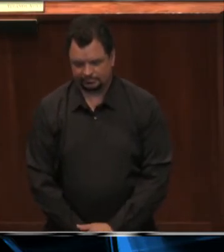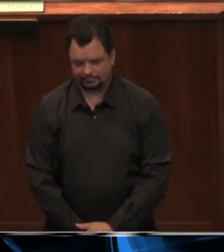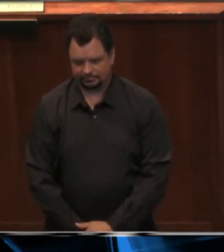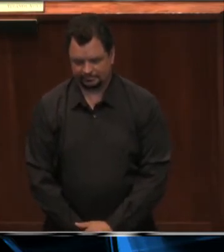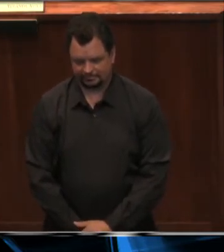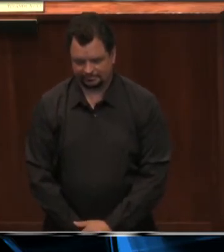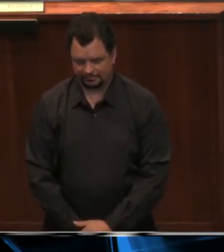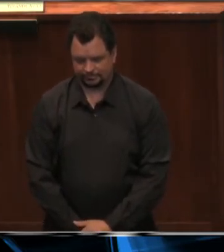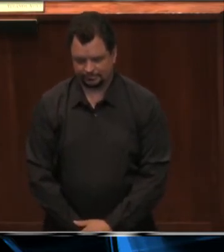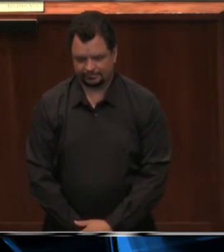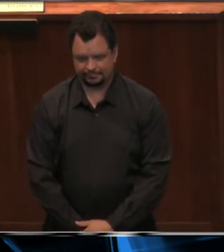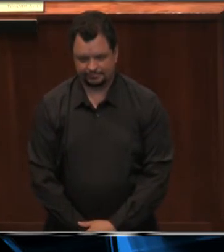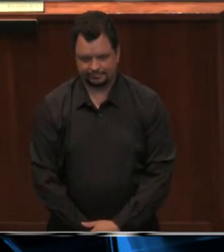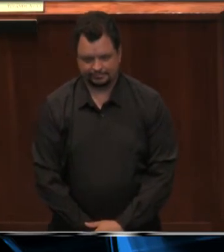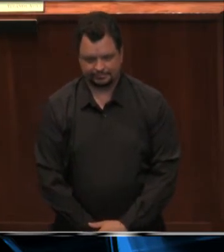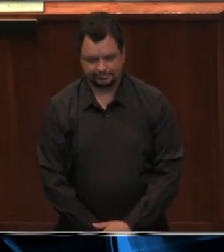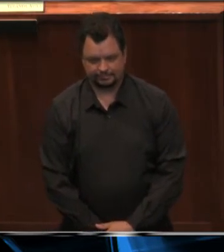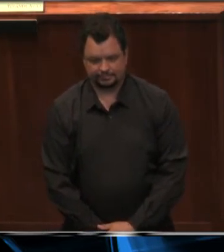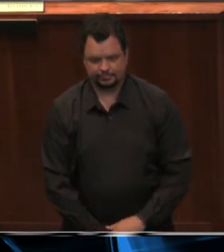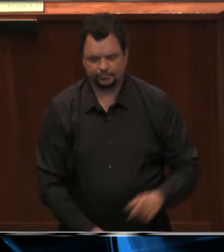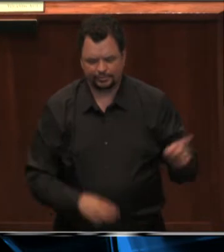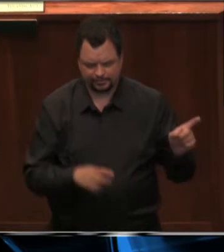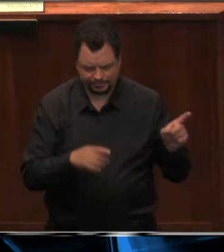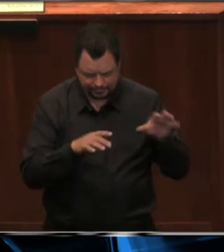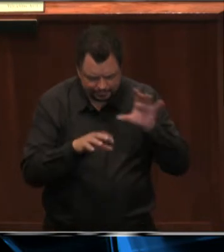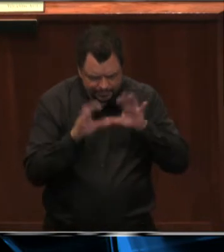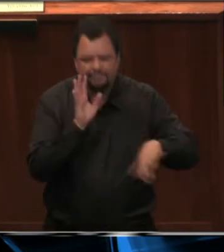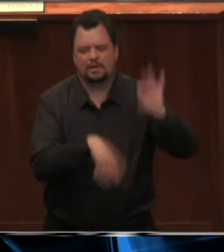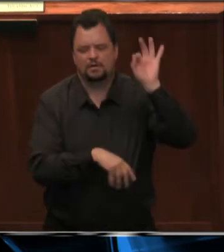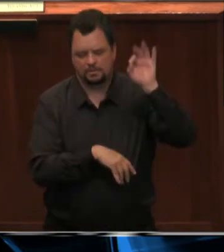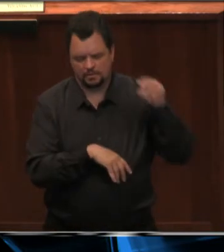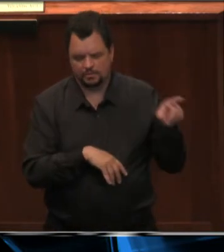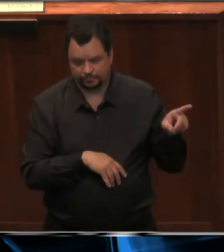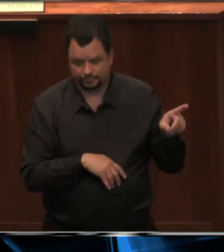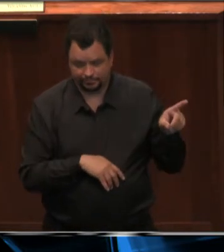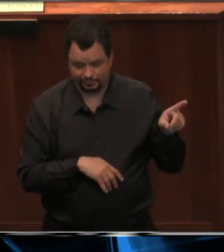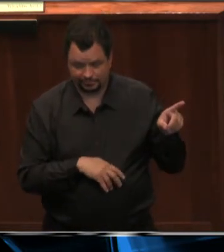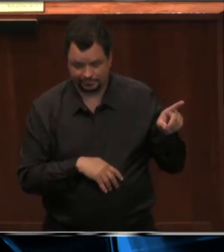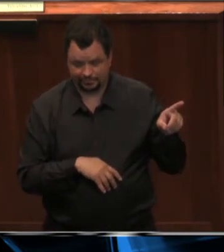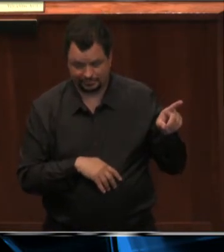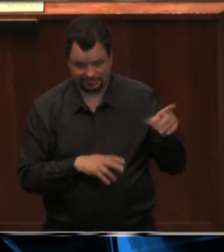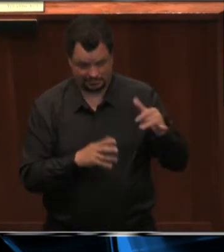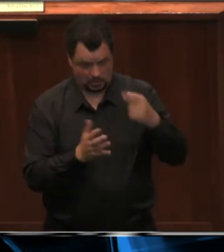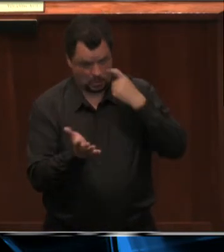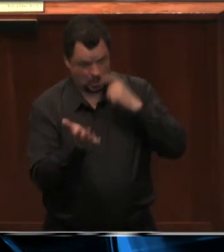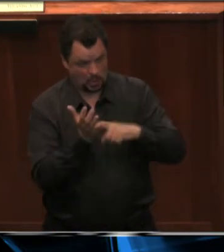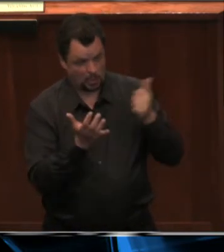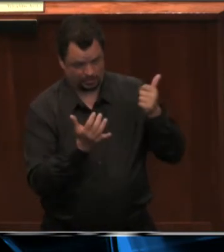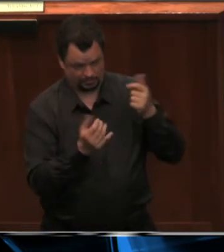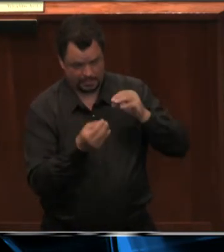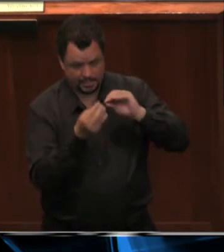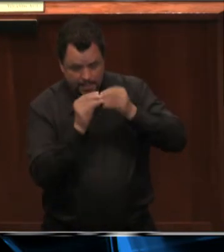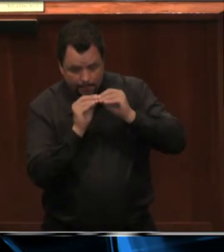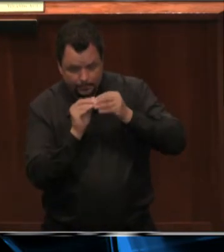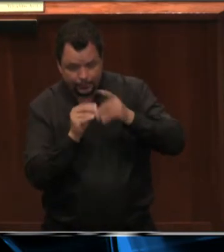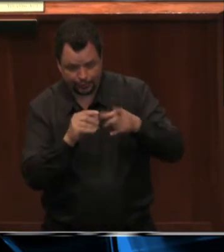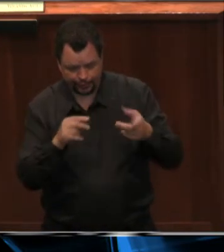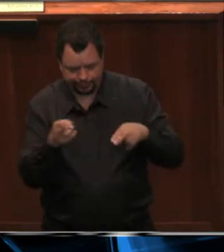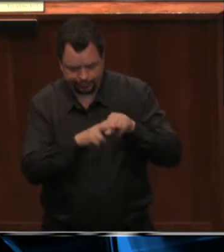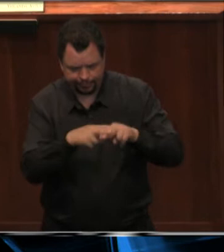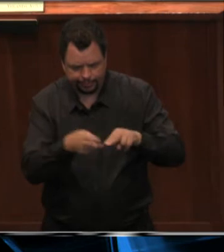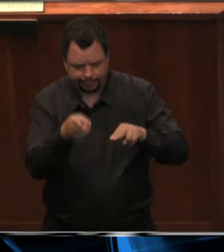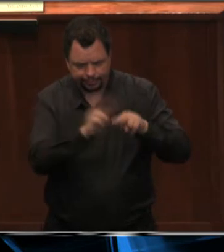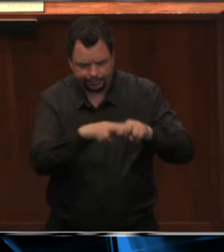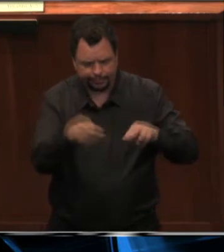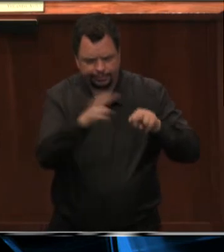So we did see some of our most steady increases in the UC Health admissions in particular.